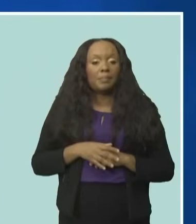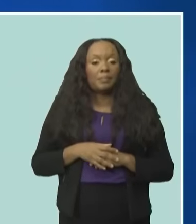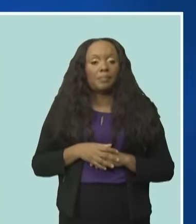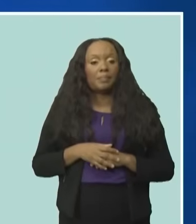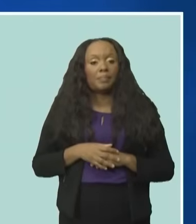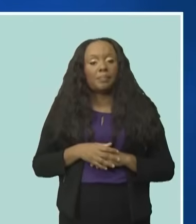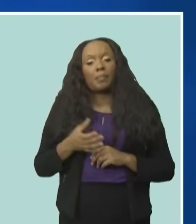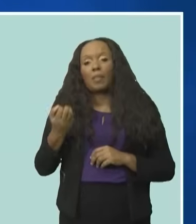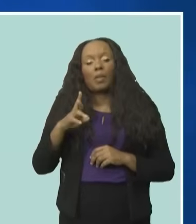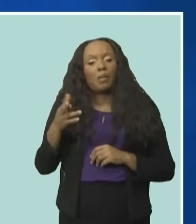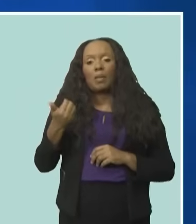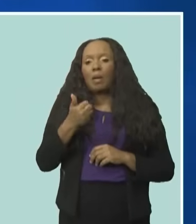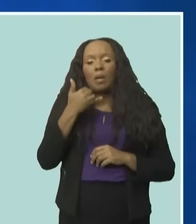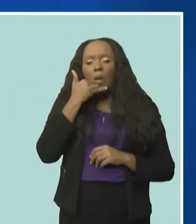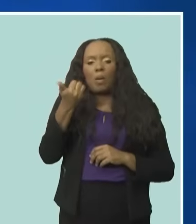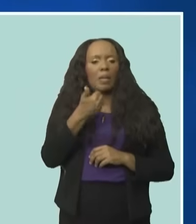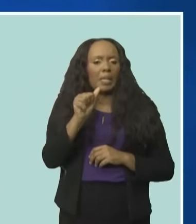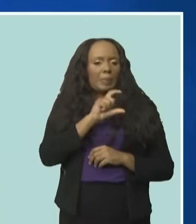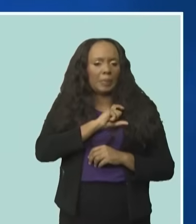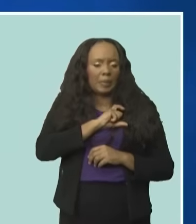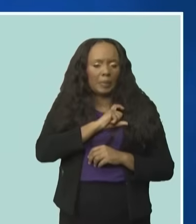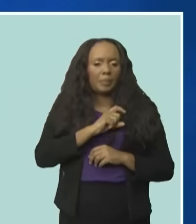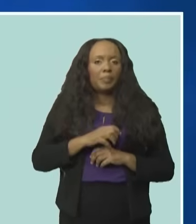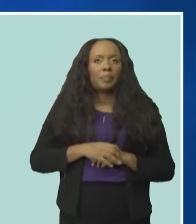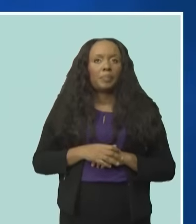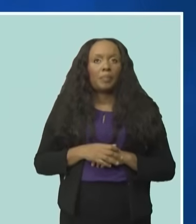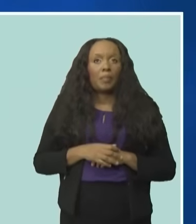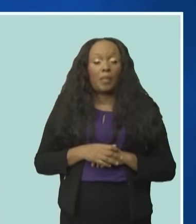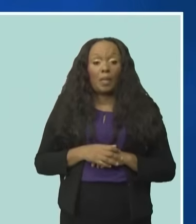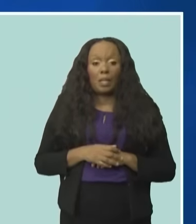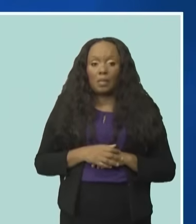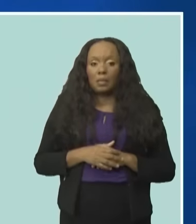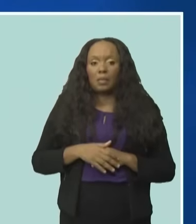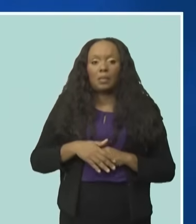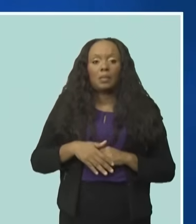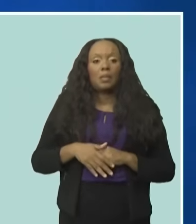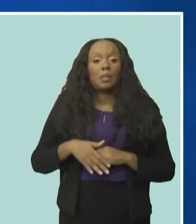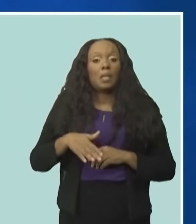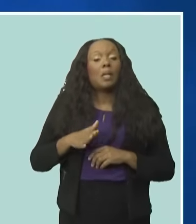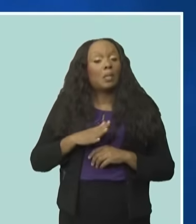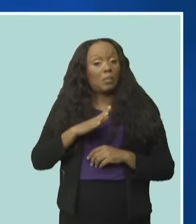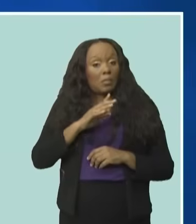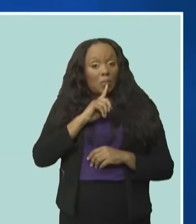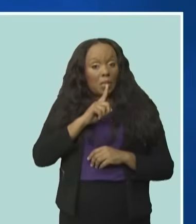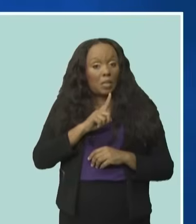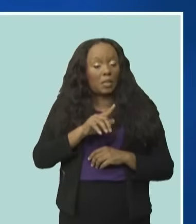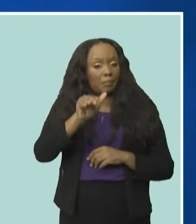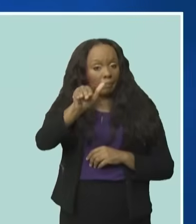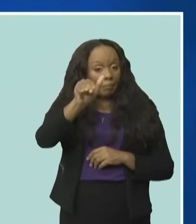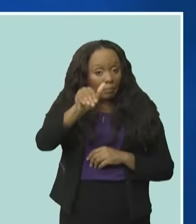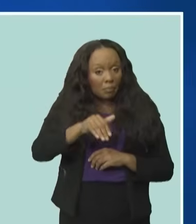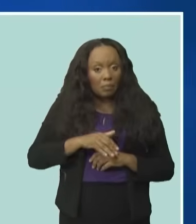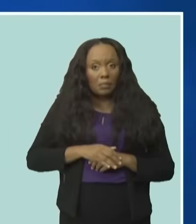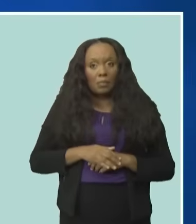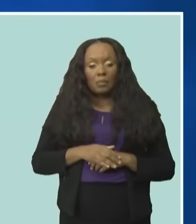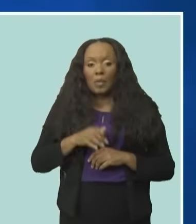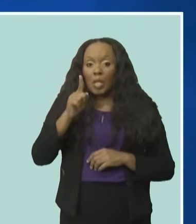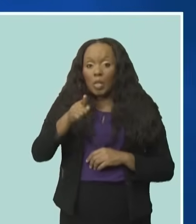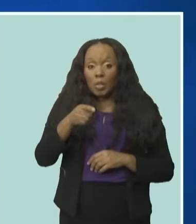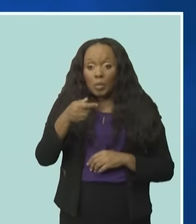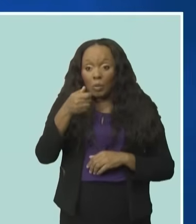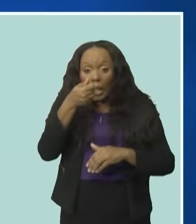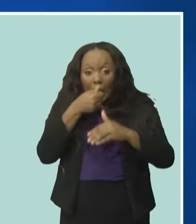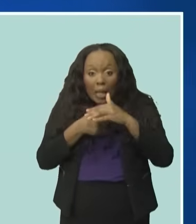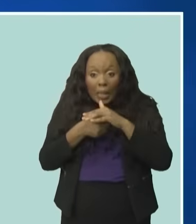1-800-8477 or the nearest police station. Members of the public are reminded that it is a serious offense to harbor or assist wanted